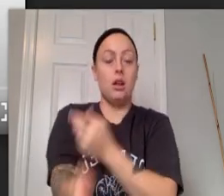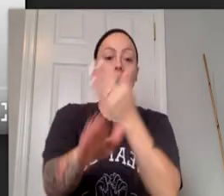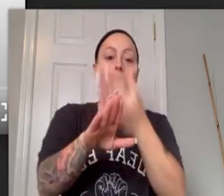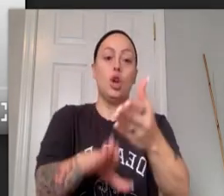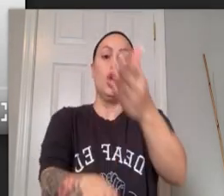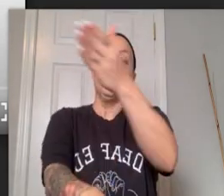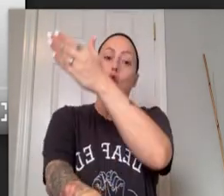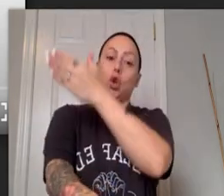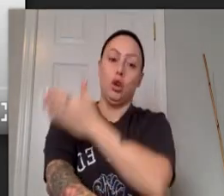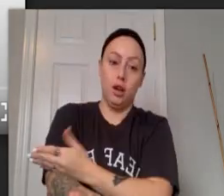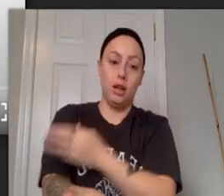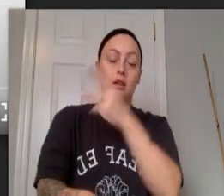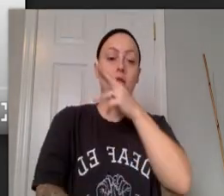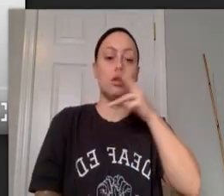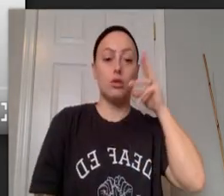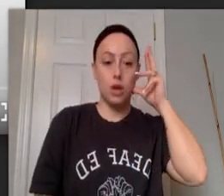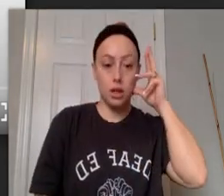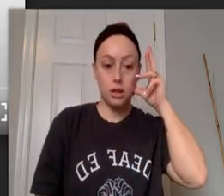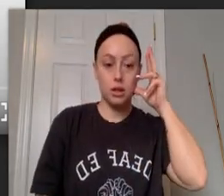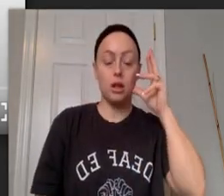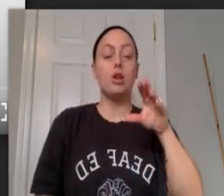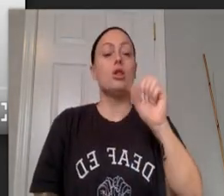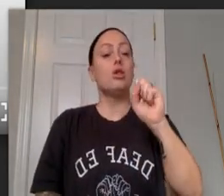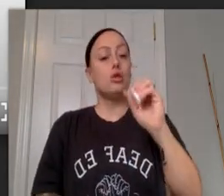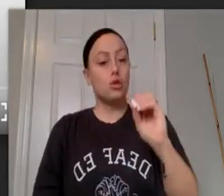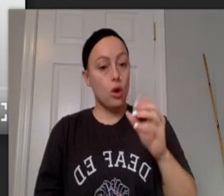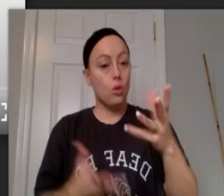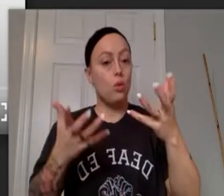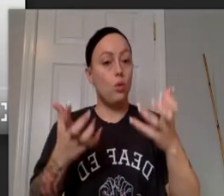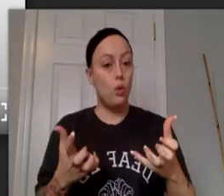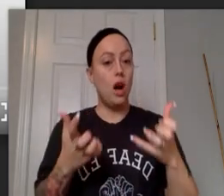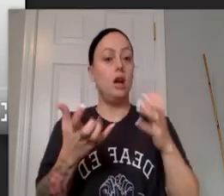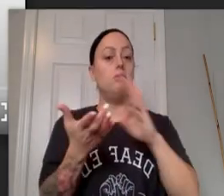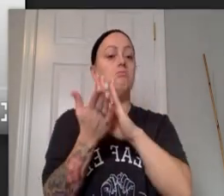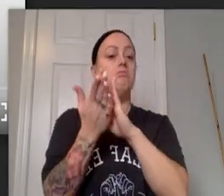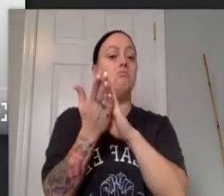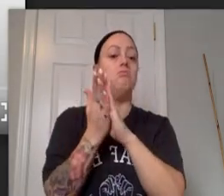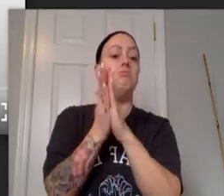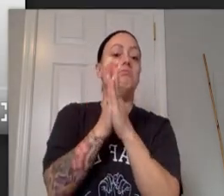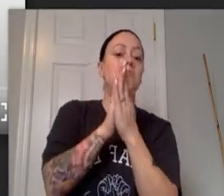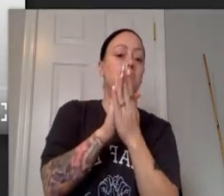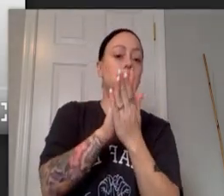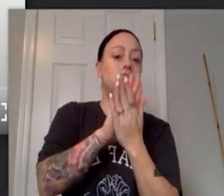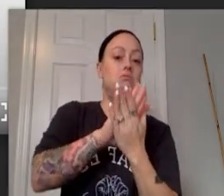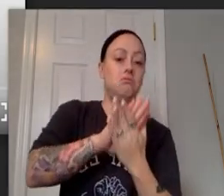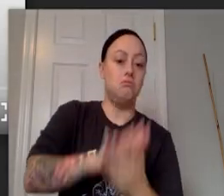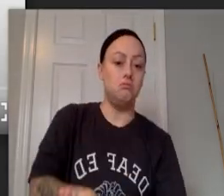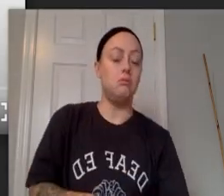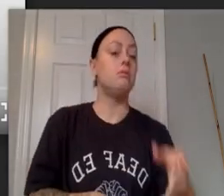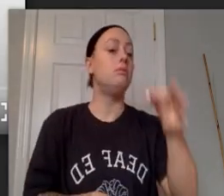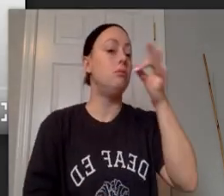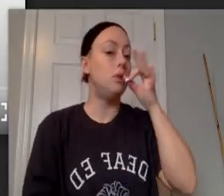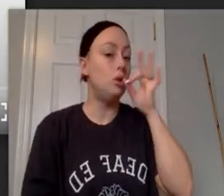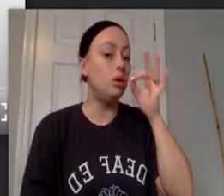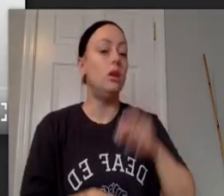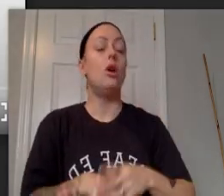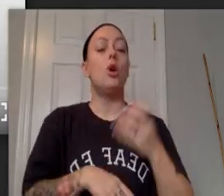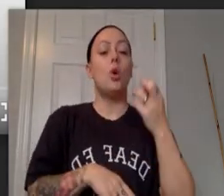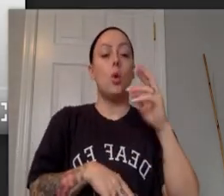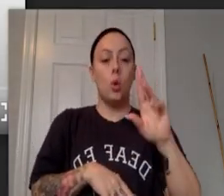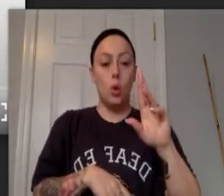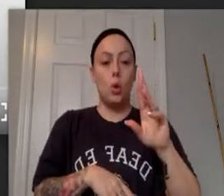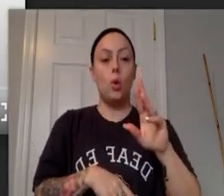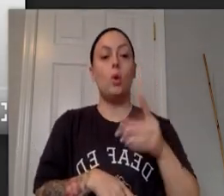to smoking or even swallowing their drugs if we can. It also just increases the risk for other health issues. Again, using